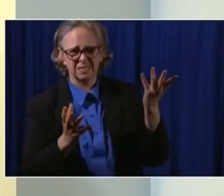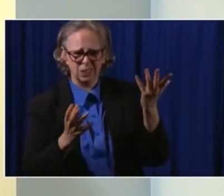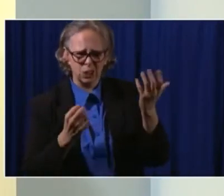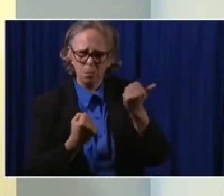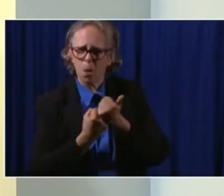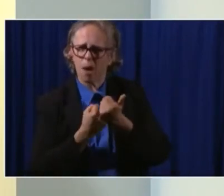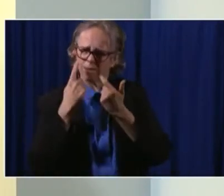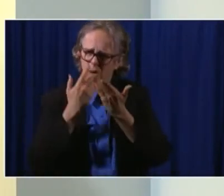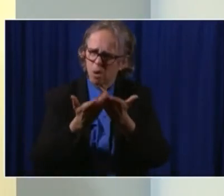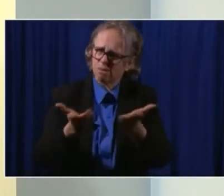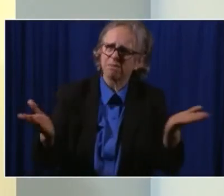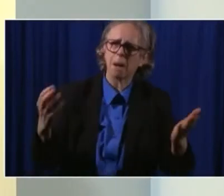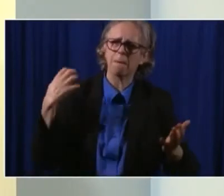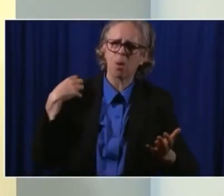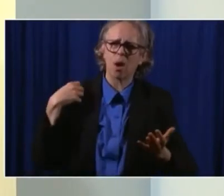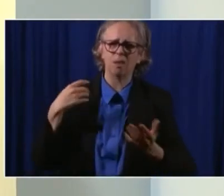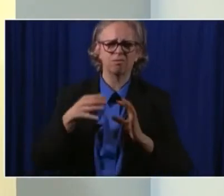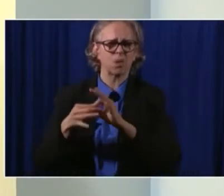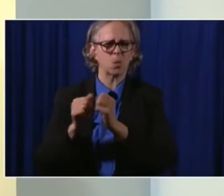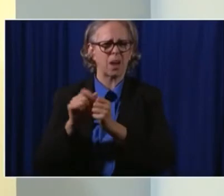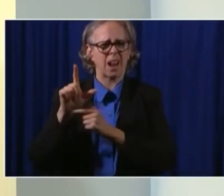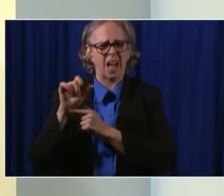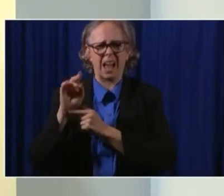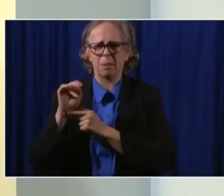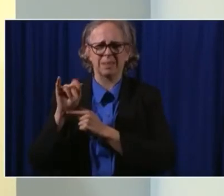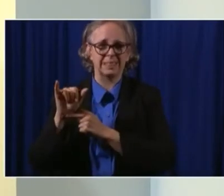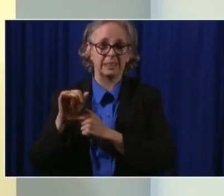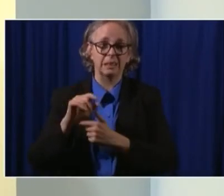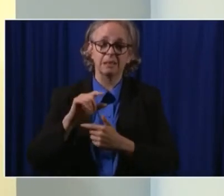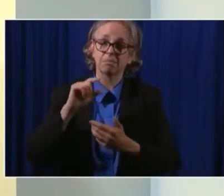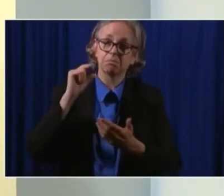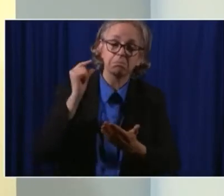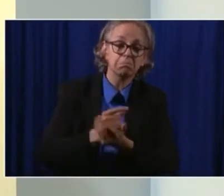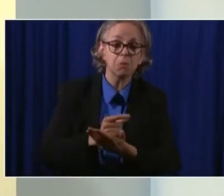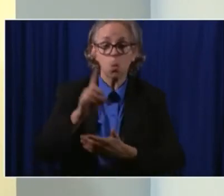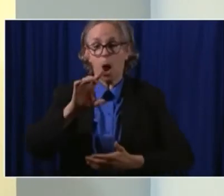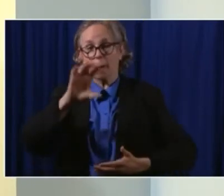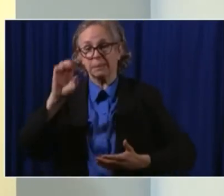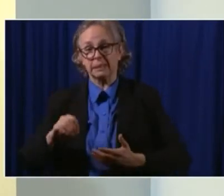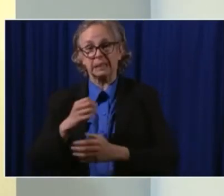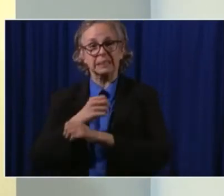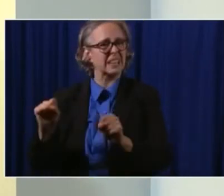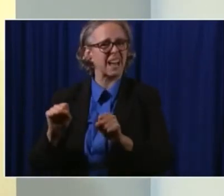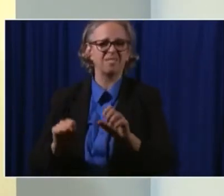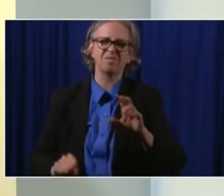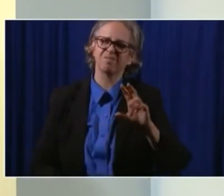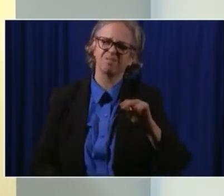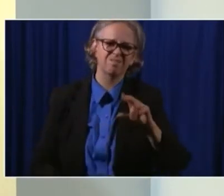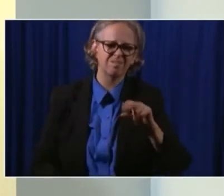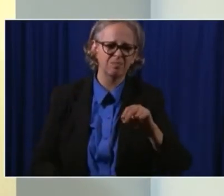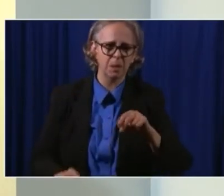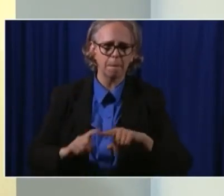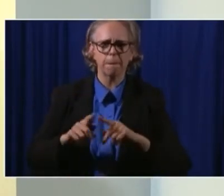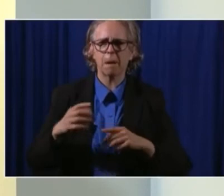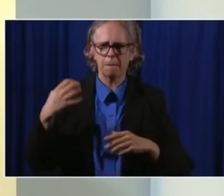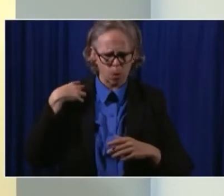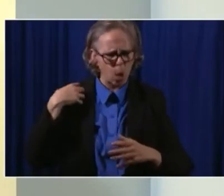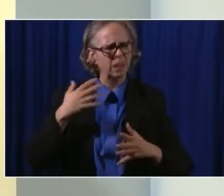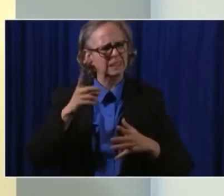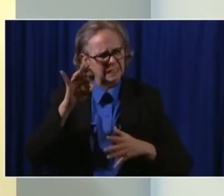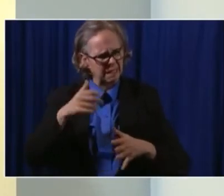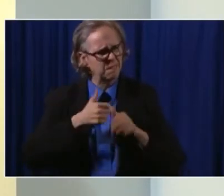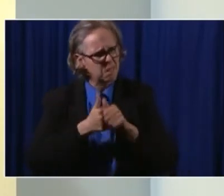keep us 100% safe, but when employers are doing the right thing, they need to have some